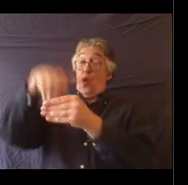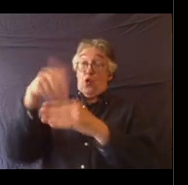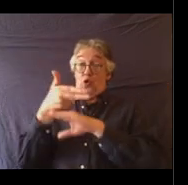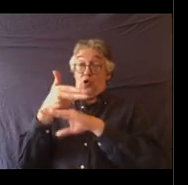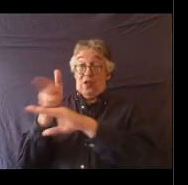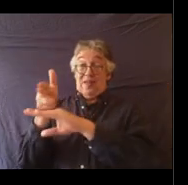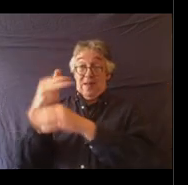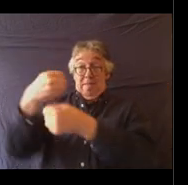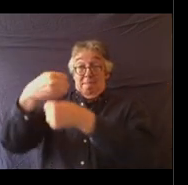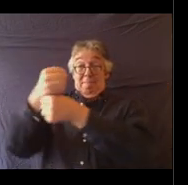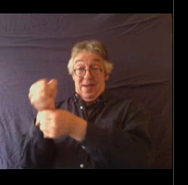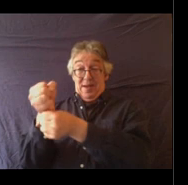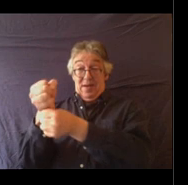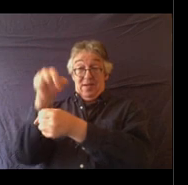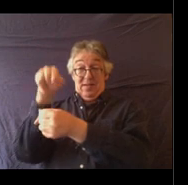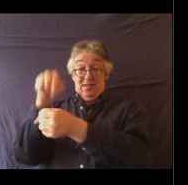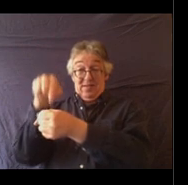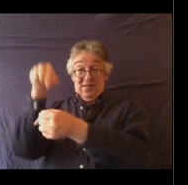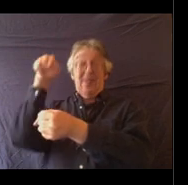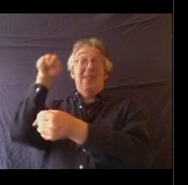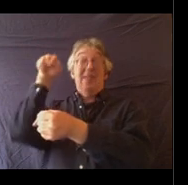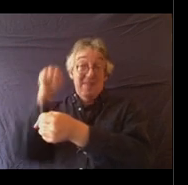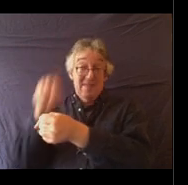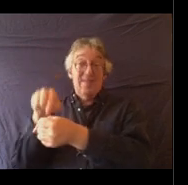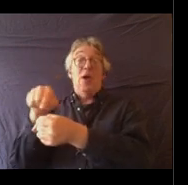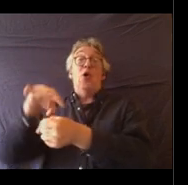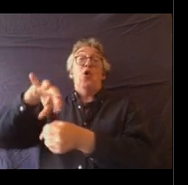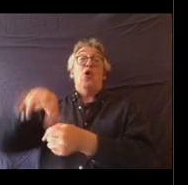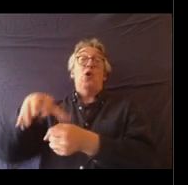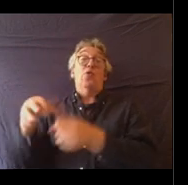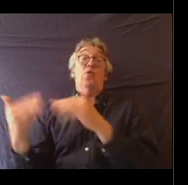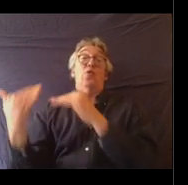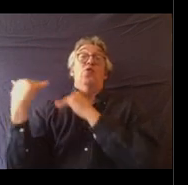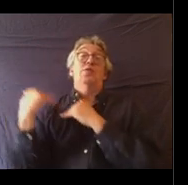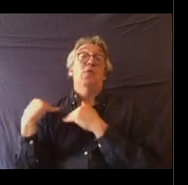where the provider is established, which is responsible to check